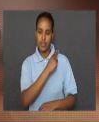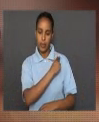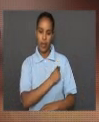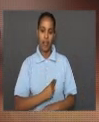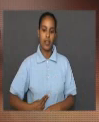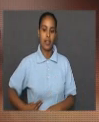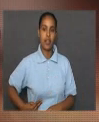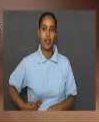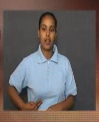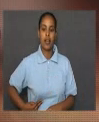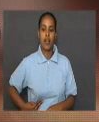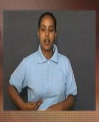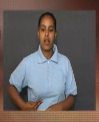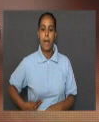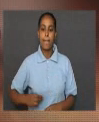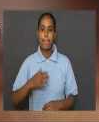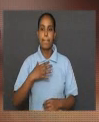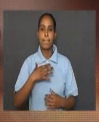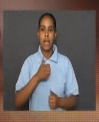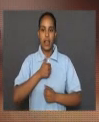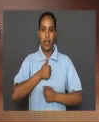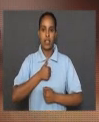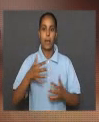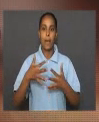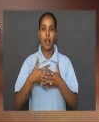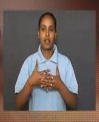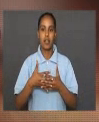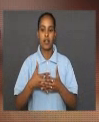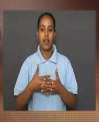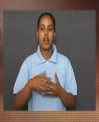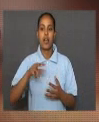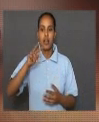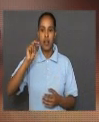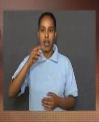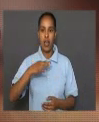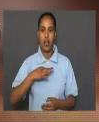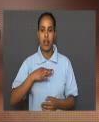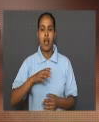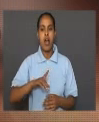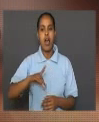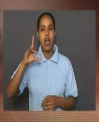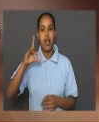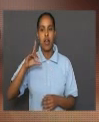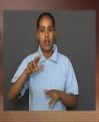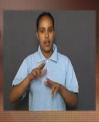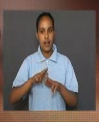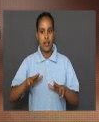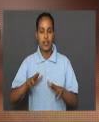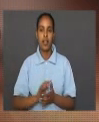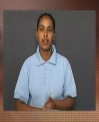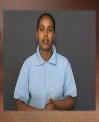belts, and military supplies. Nylon is highly